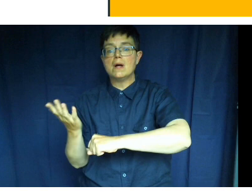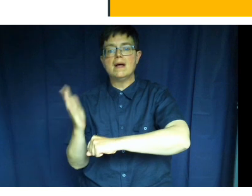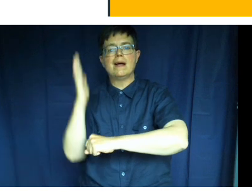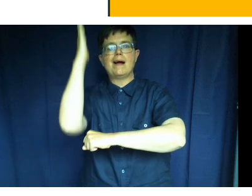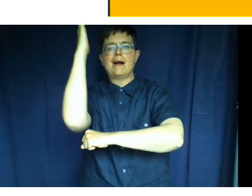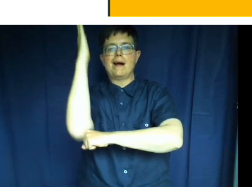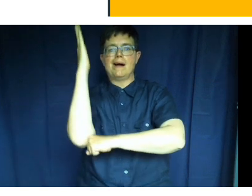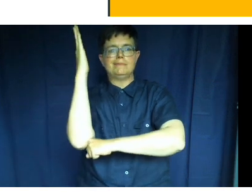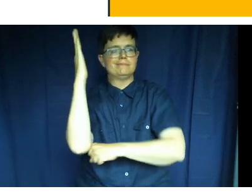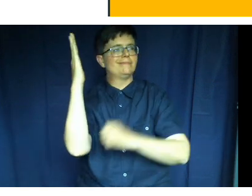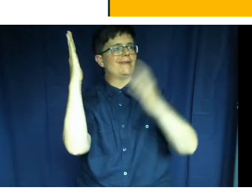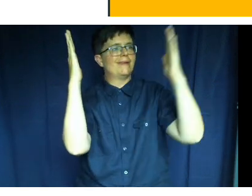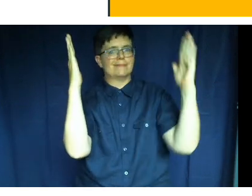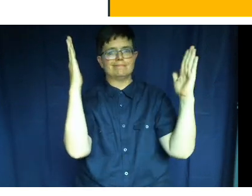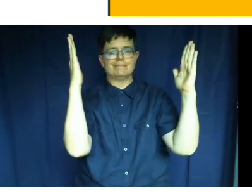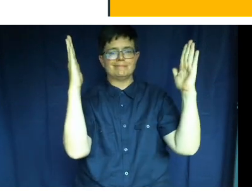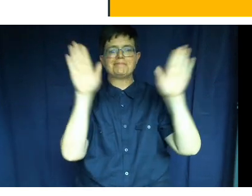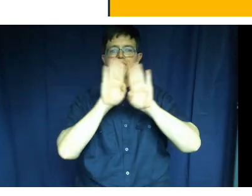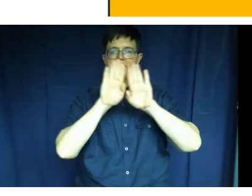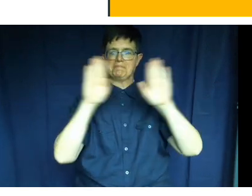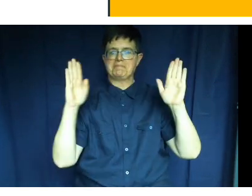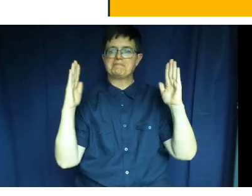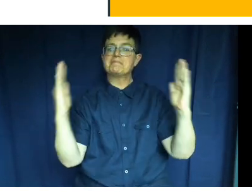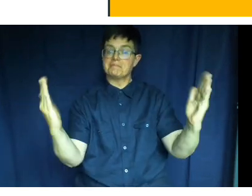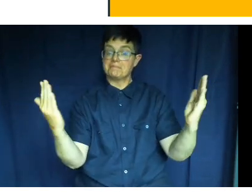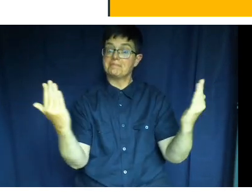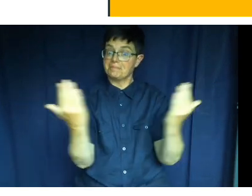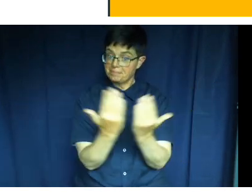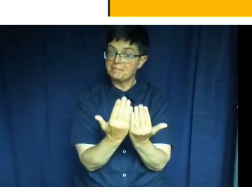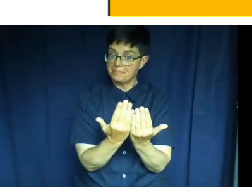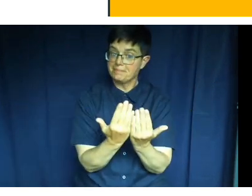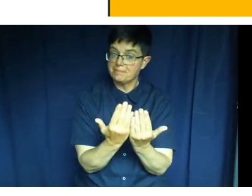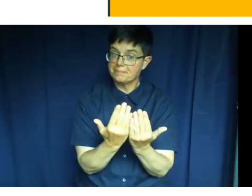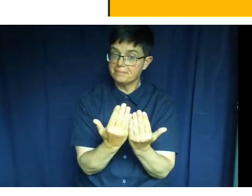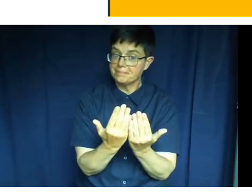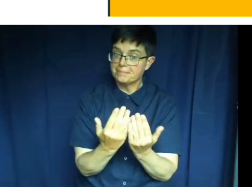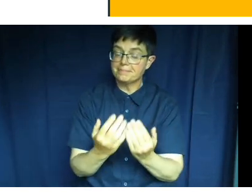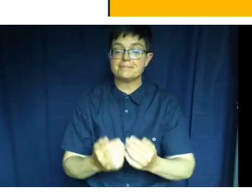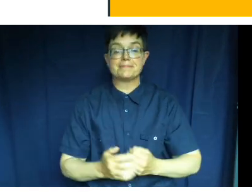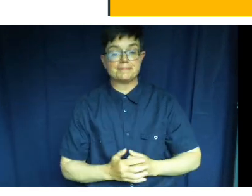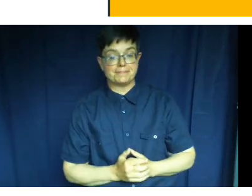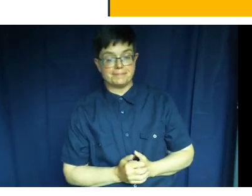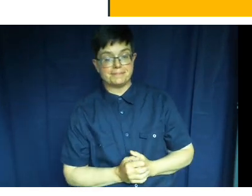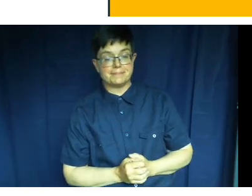The next thing we need are some walls. The walls make up the house.